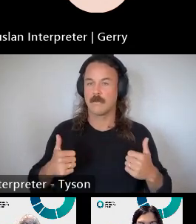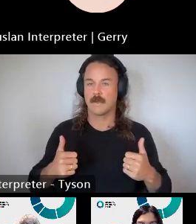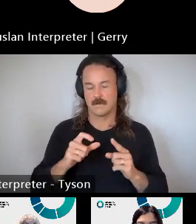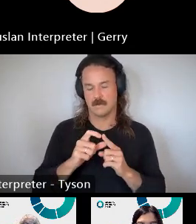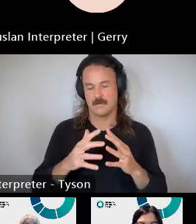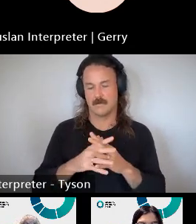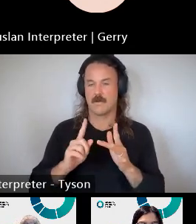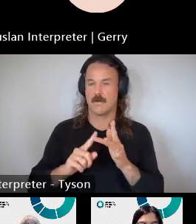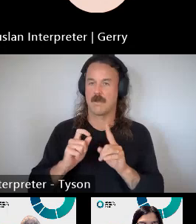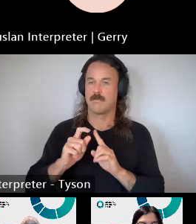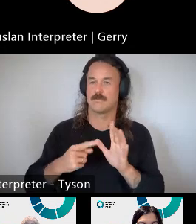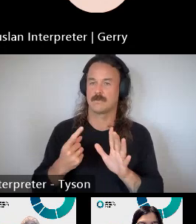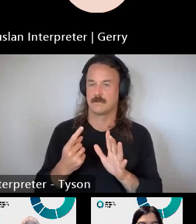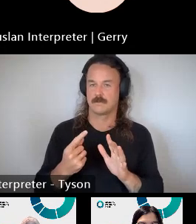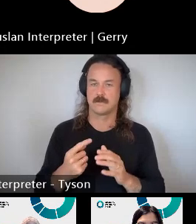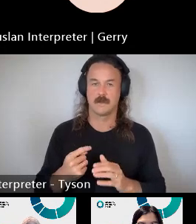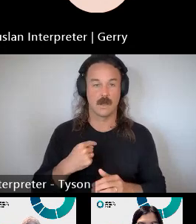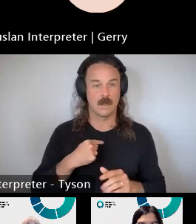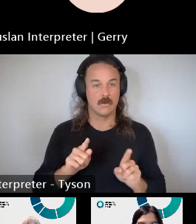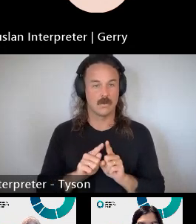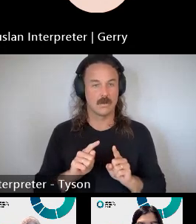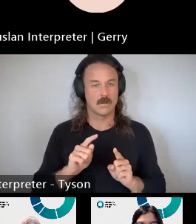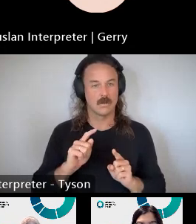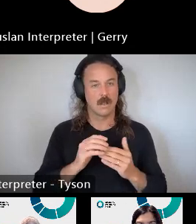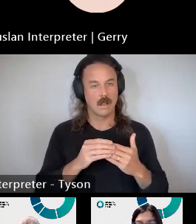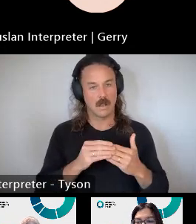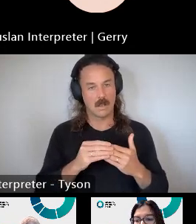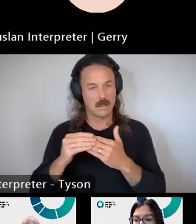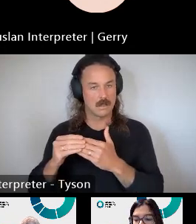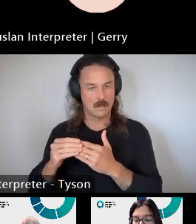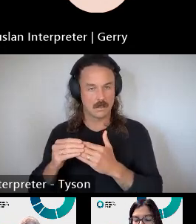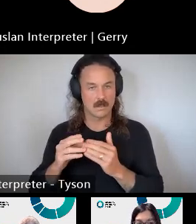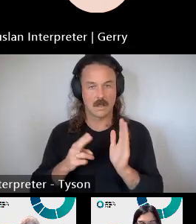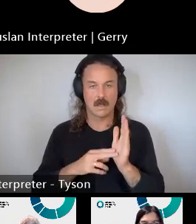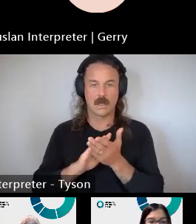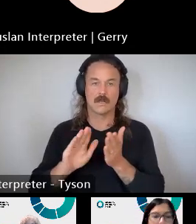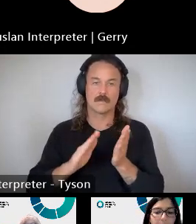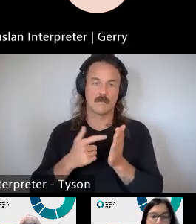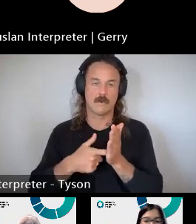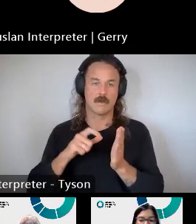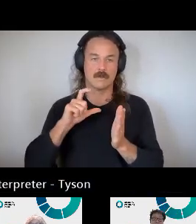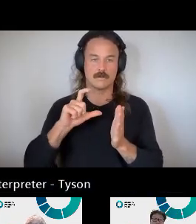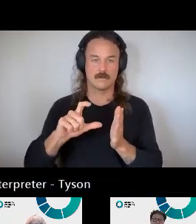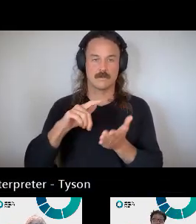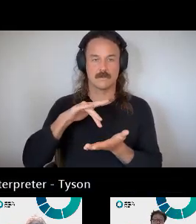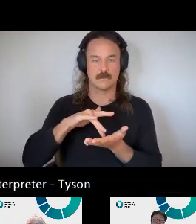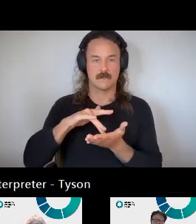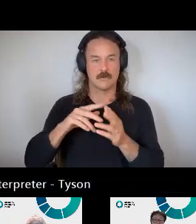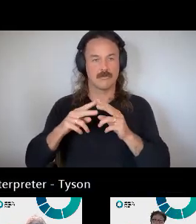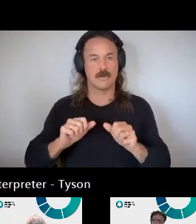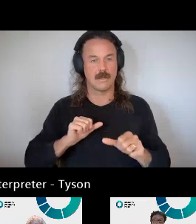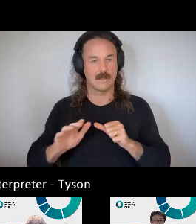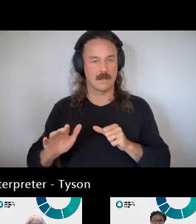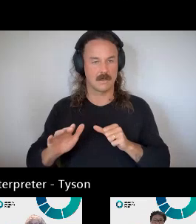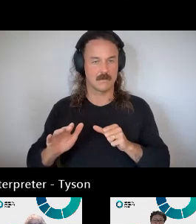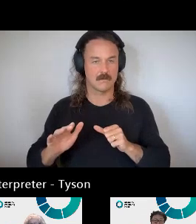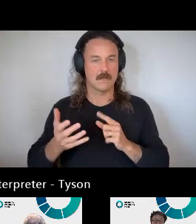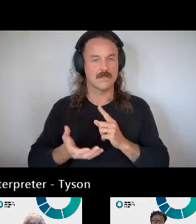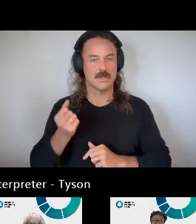development. I also co-lead an NHMRC Centre of Research Excellence in Achieving Health Equity for all people with